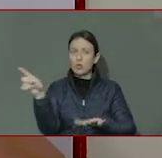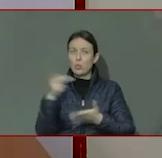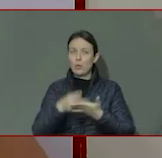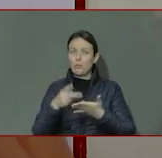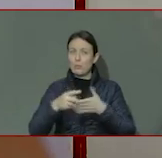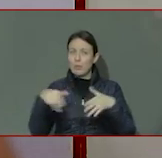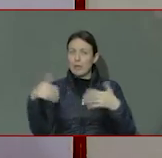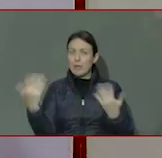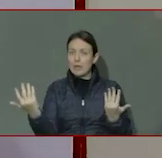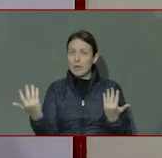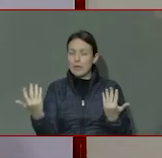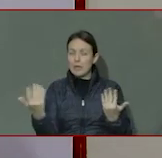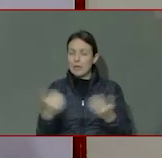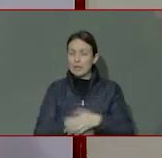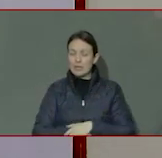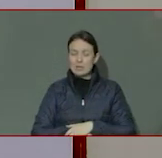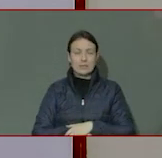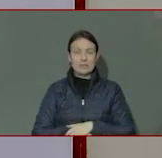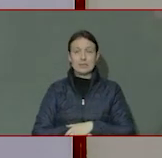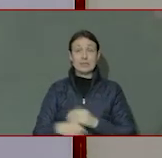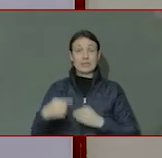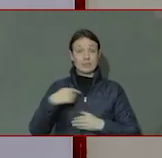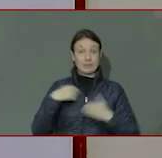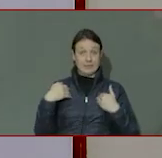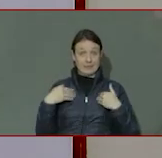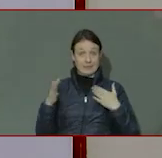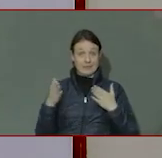12s. Okay, I'm going to start.